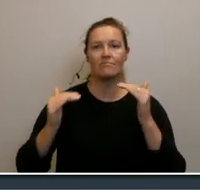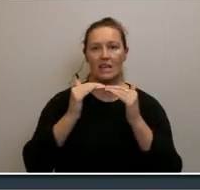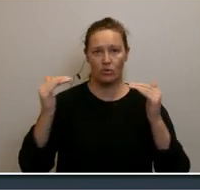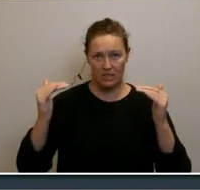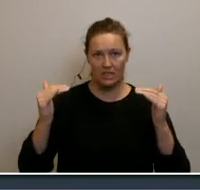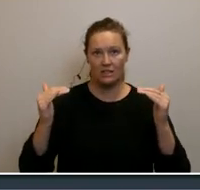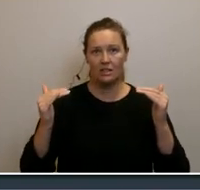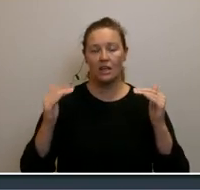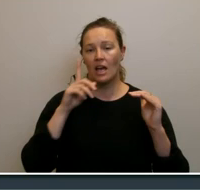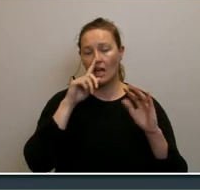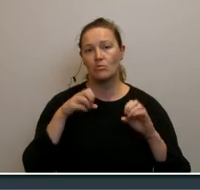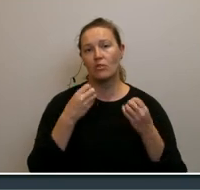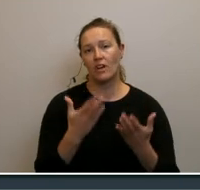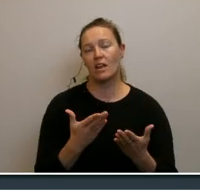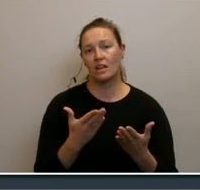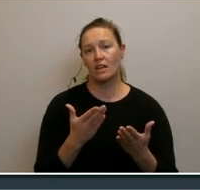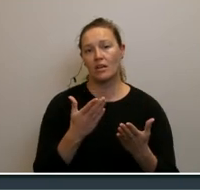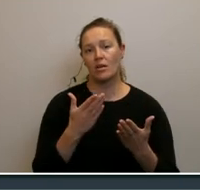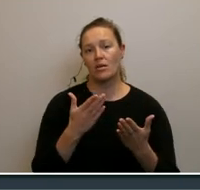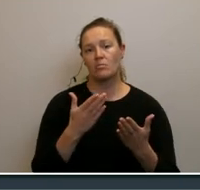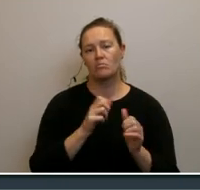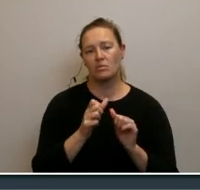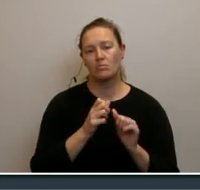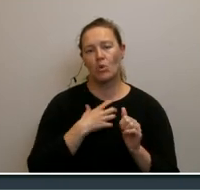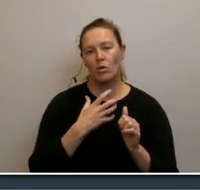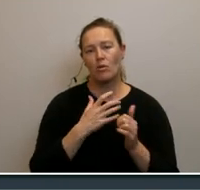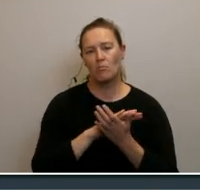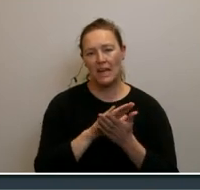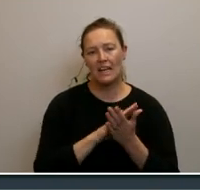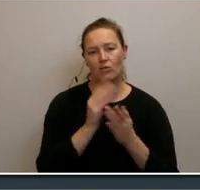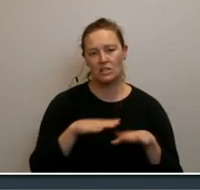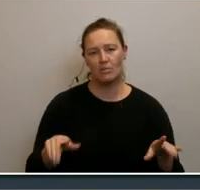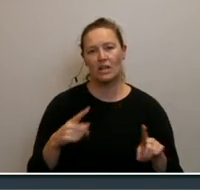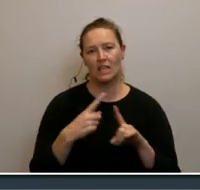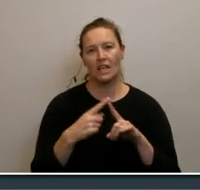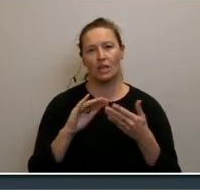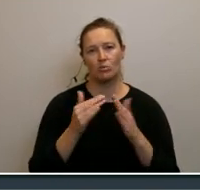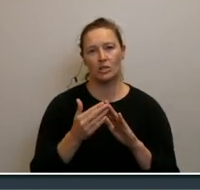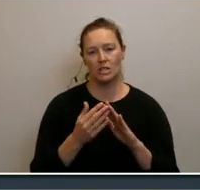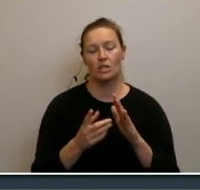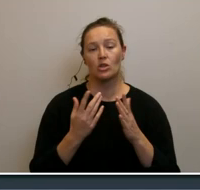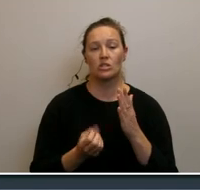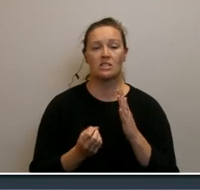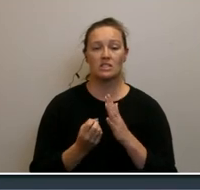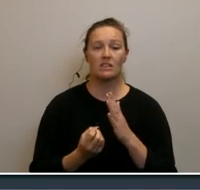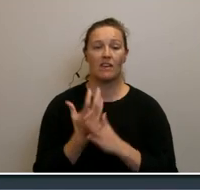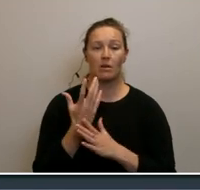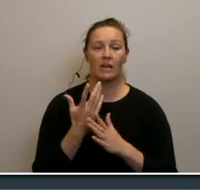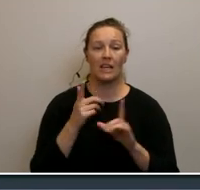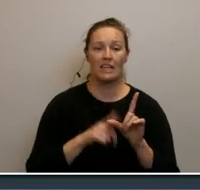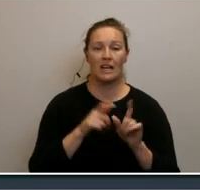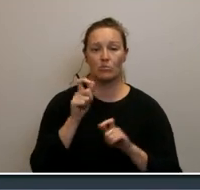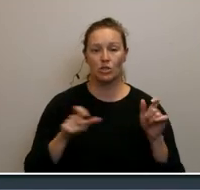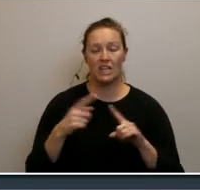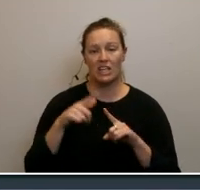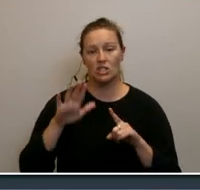with an emphasis on providing greater meaning for tamariki in our community through the development of a child and young person strategy aimed